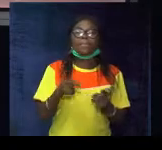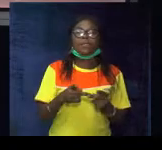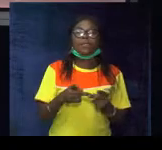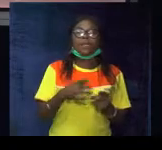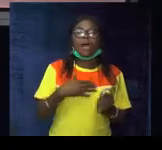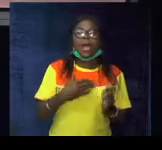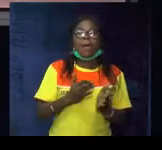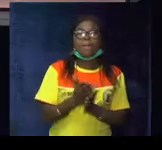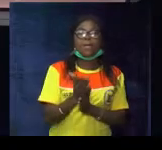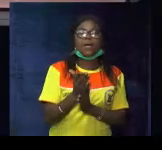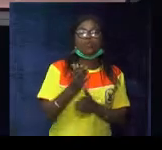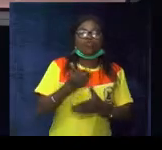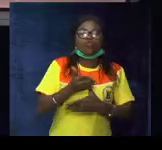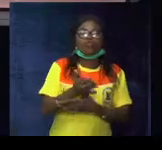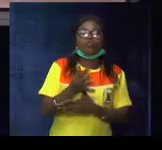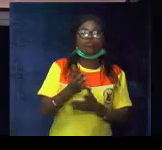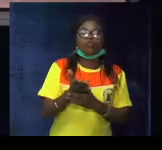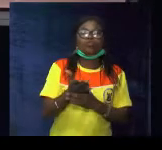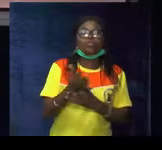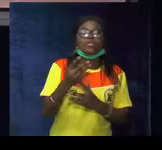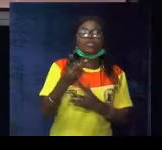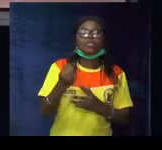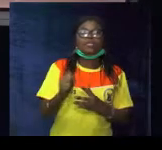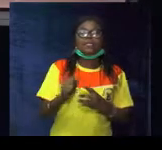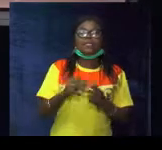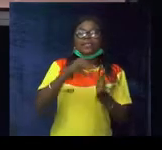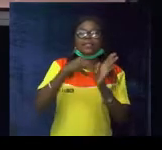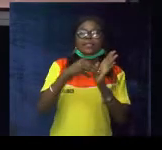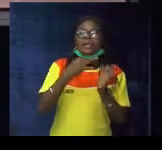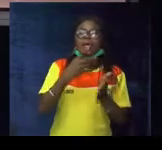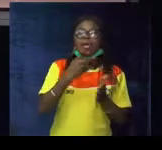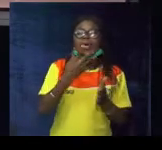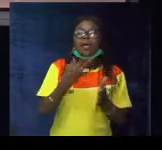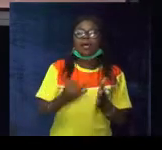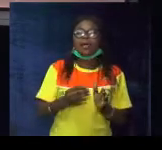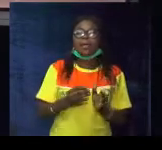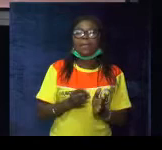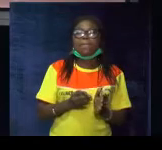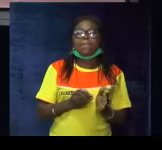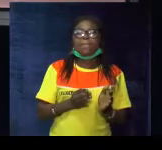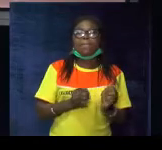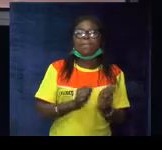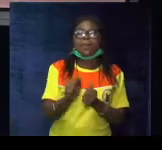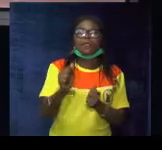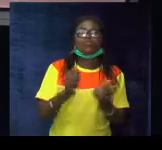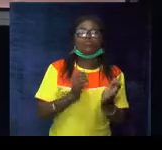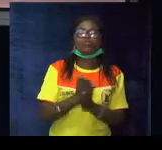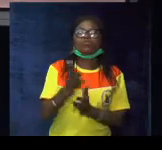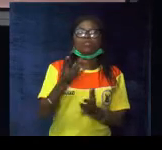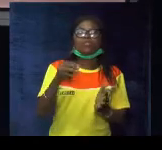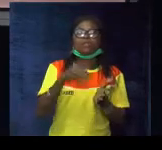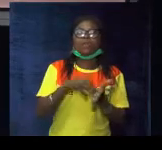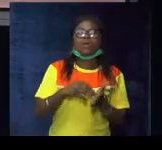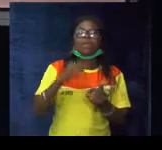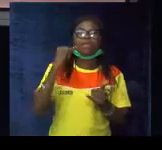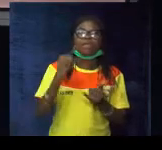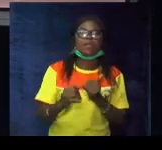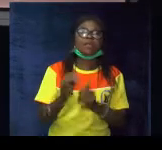and passing through the center. And of course, a straight line that touches 2 points and passes through the center is a diameter.